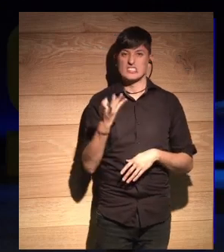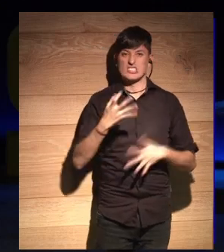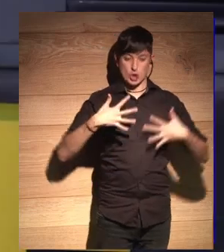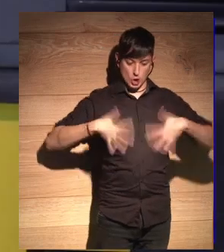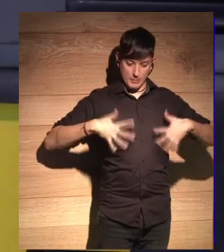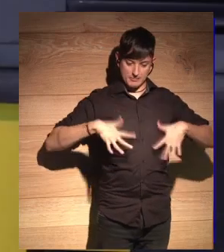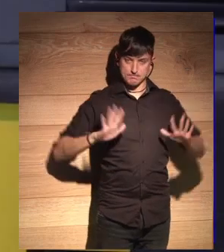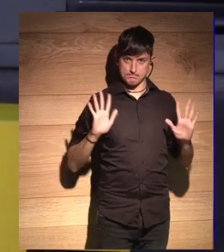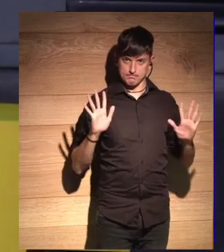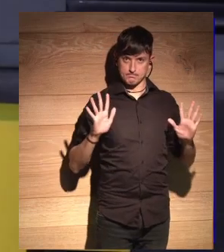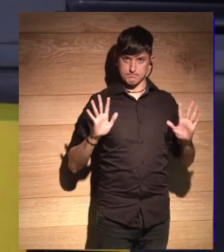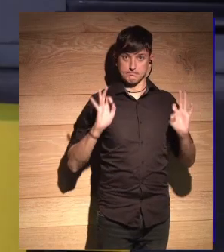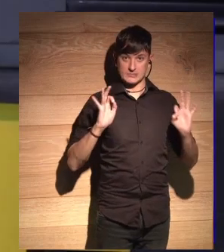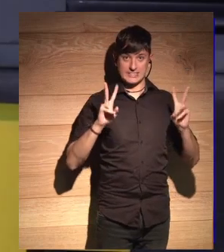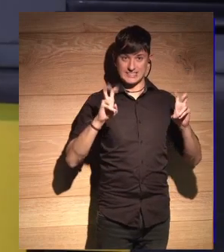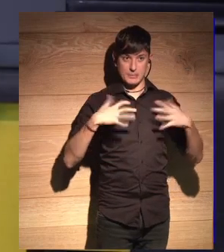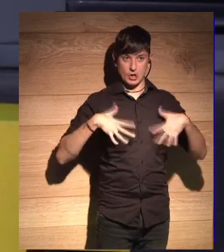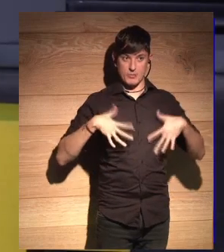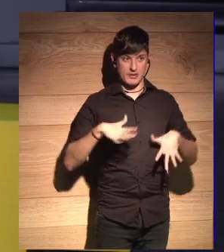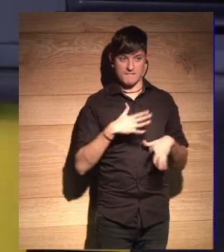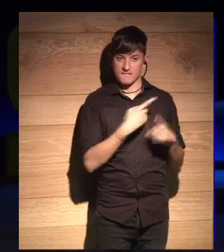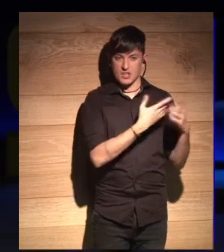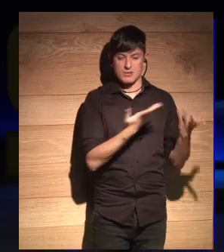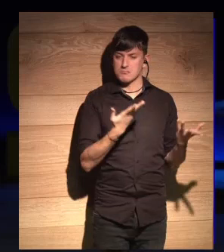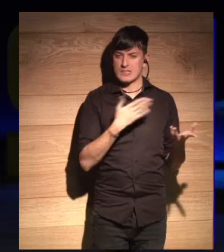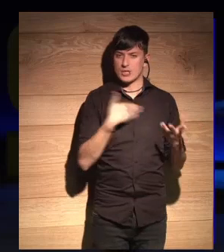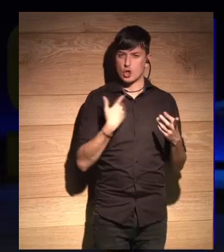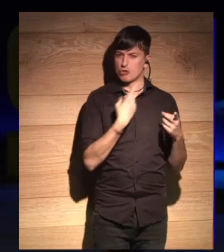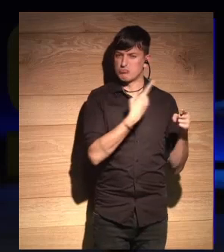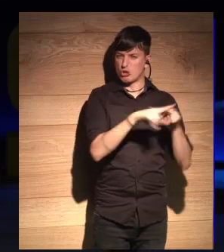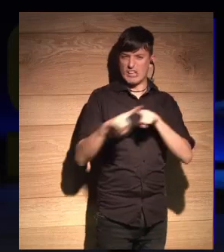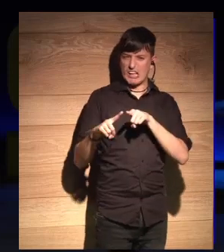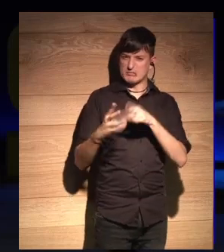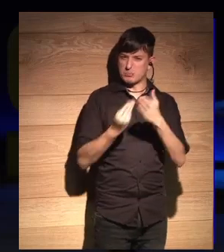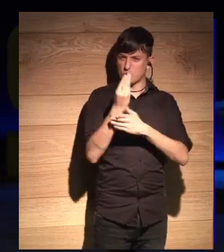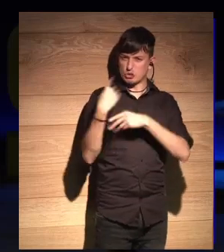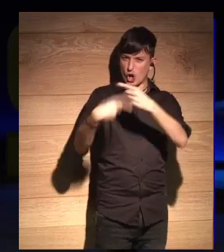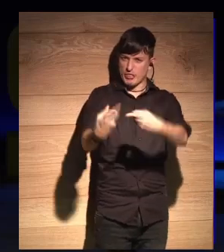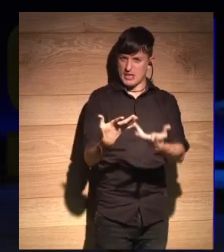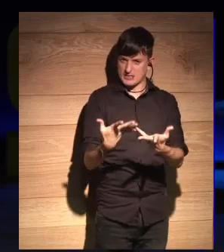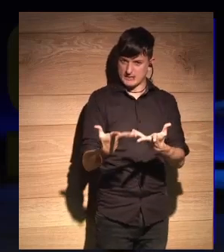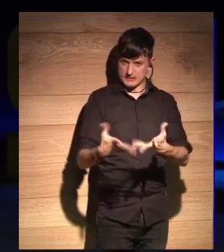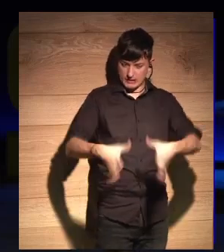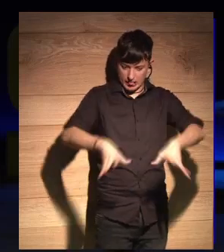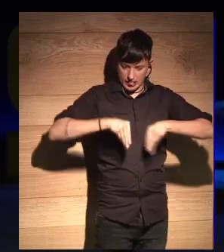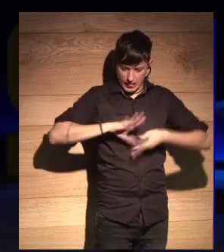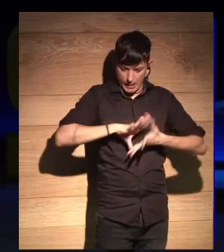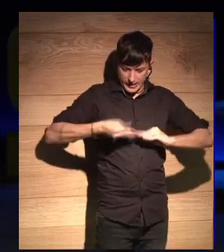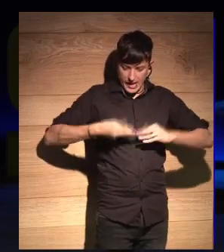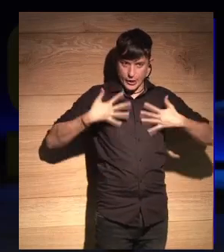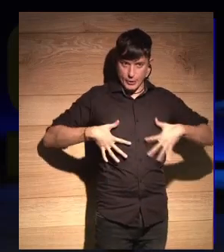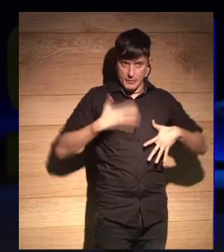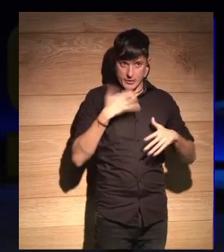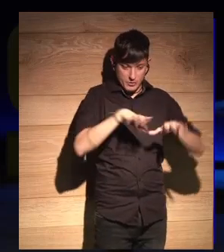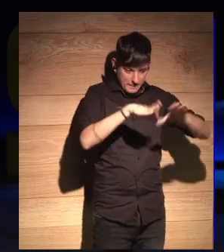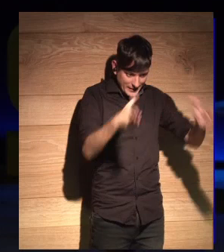everyday objects as costumes. So what I'm wearing here is the doily that was on the table, and it mimics her costume. I would